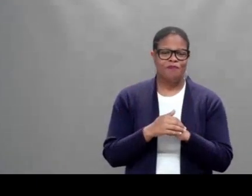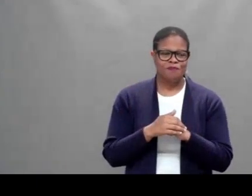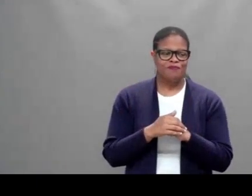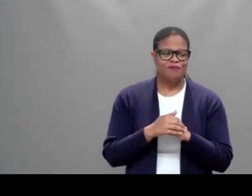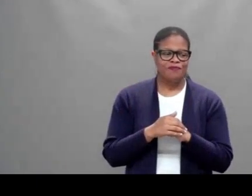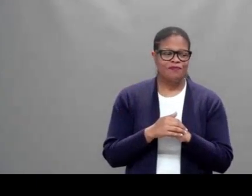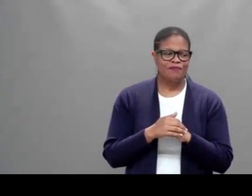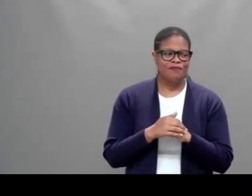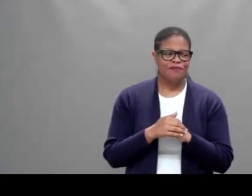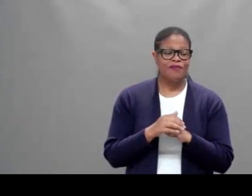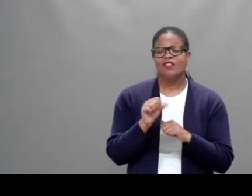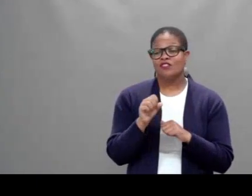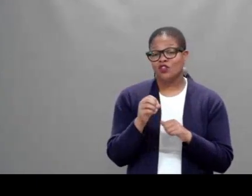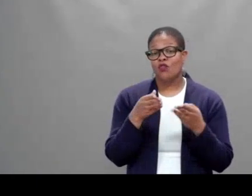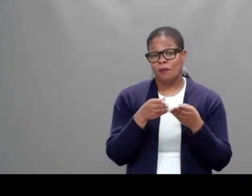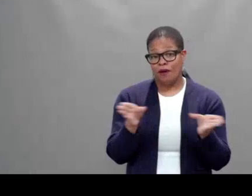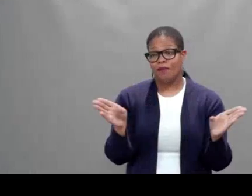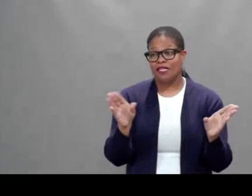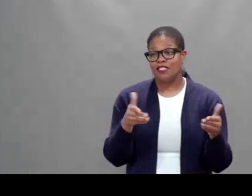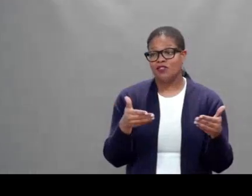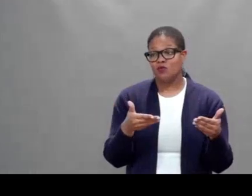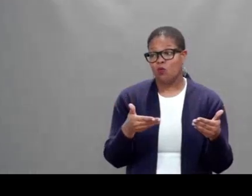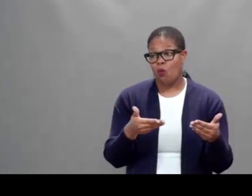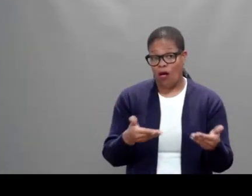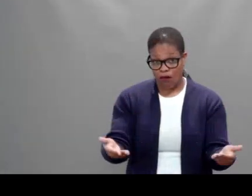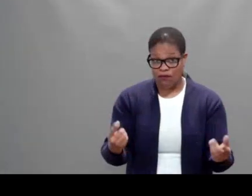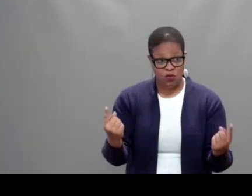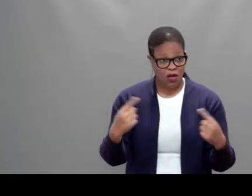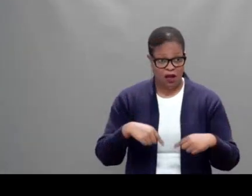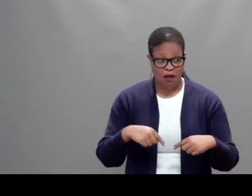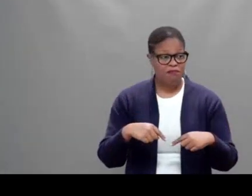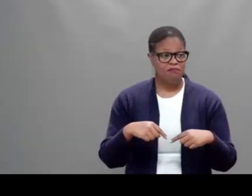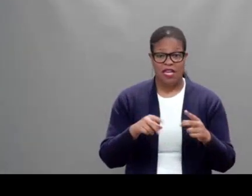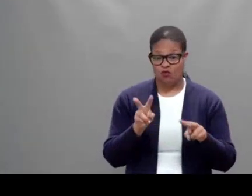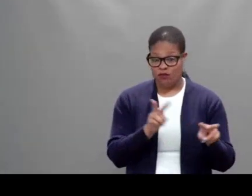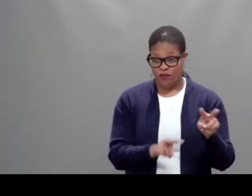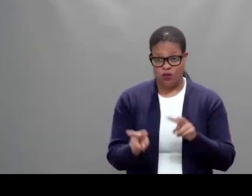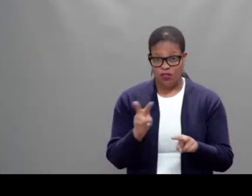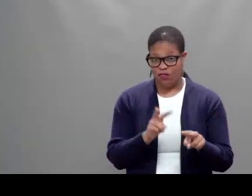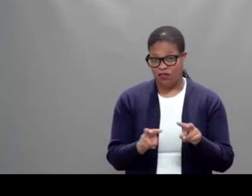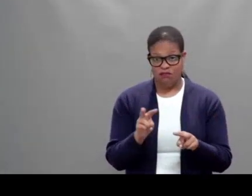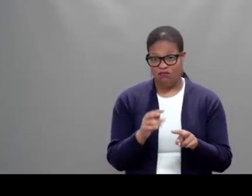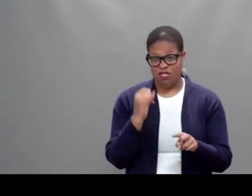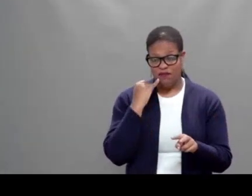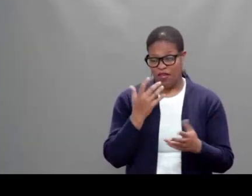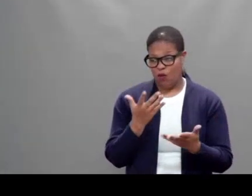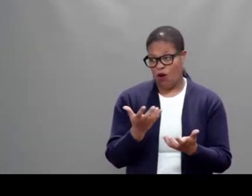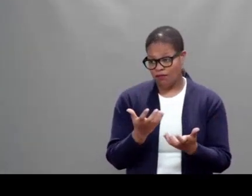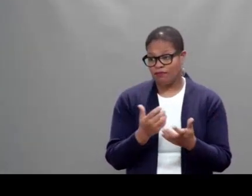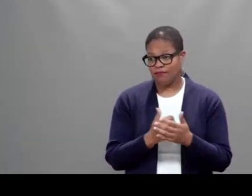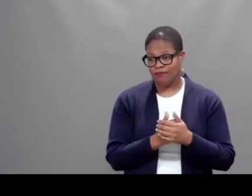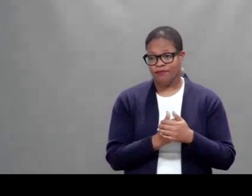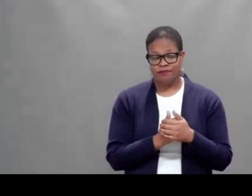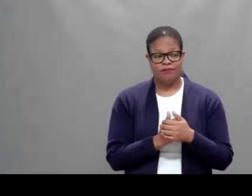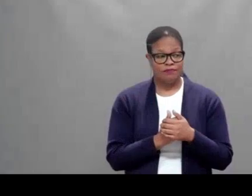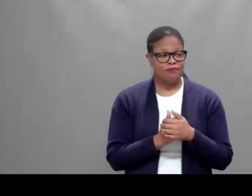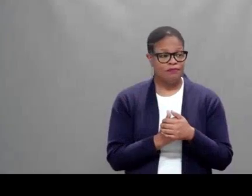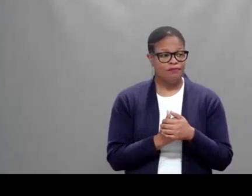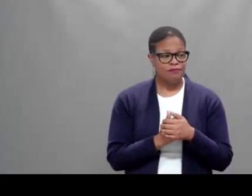were proposing. So the public is welcome to come and review this if they desire to do that.